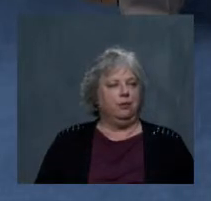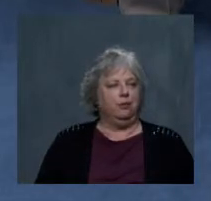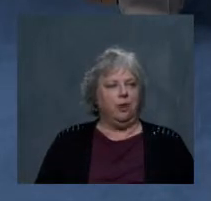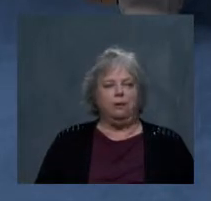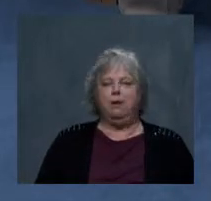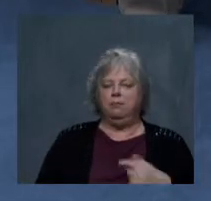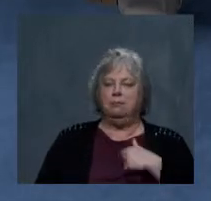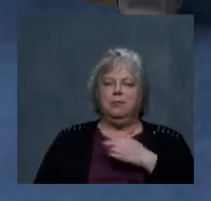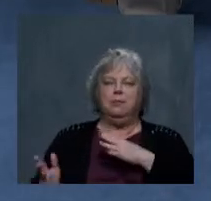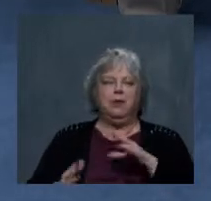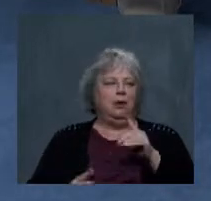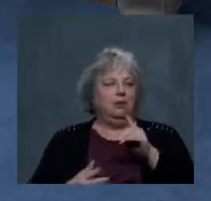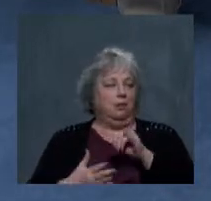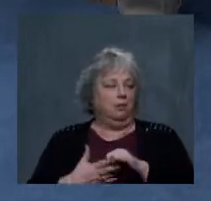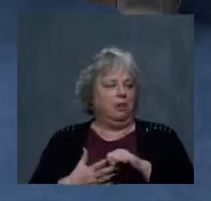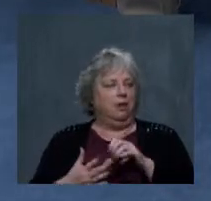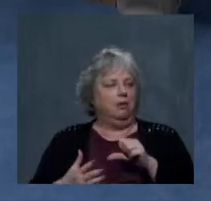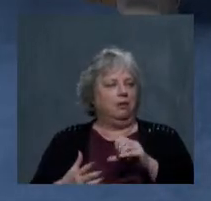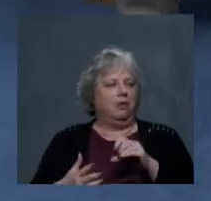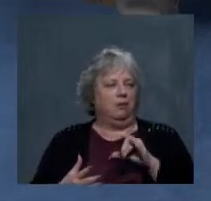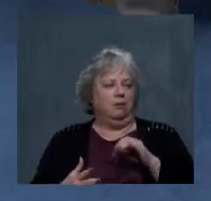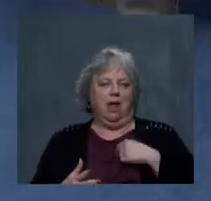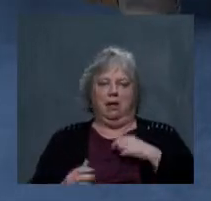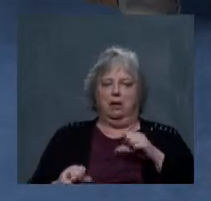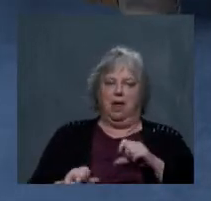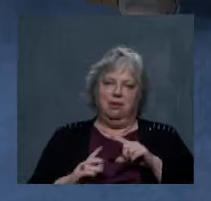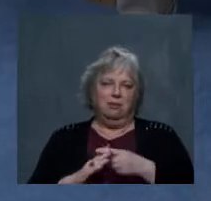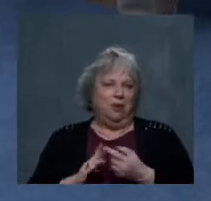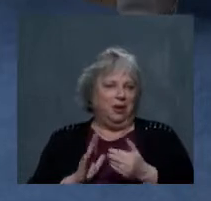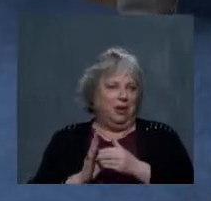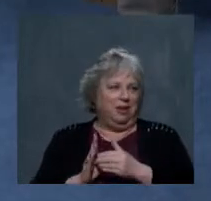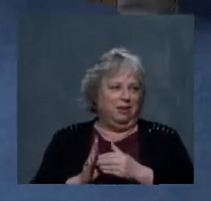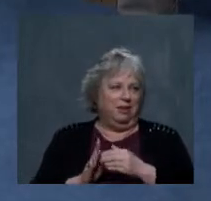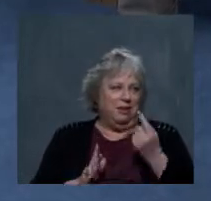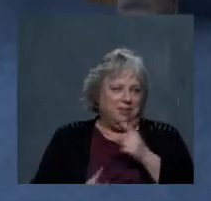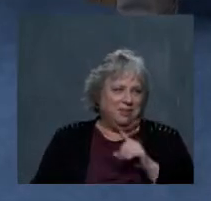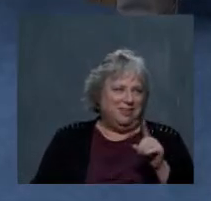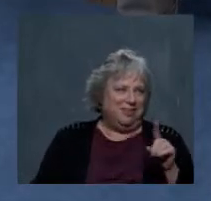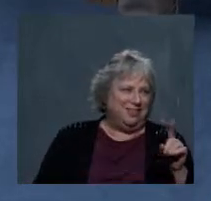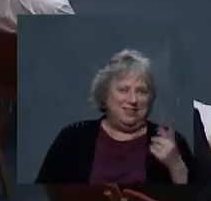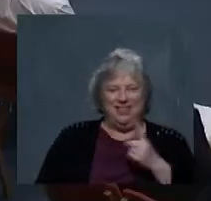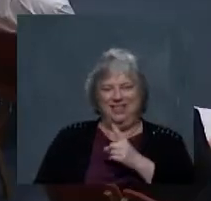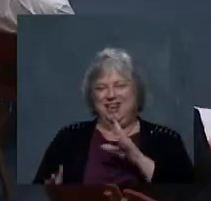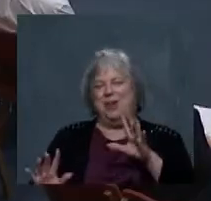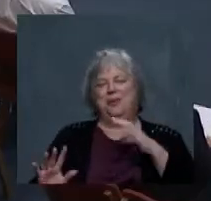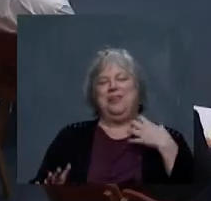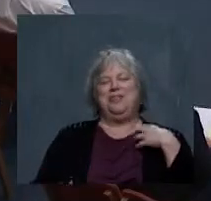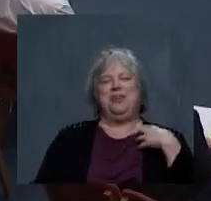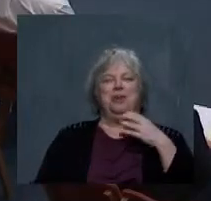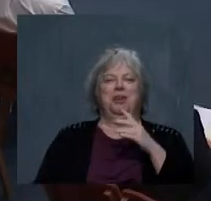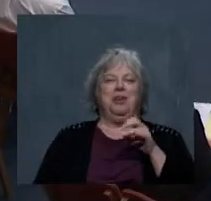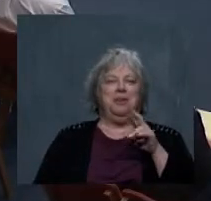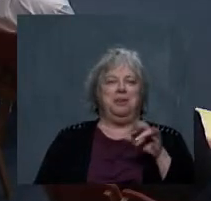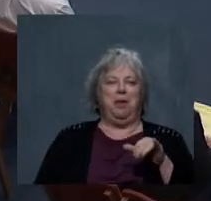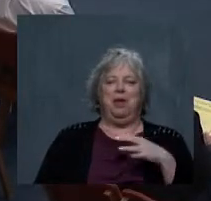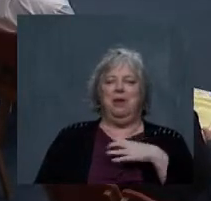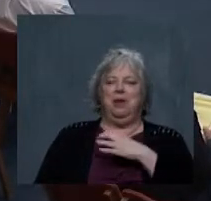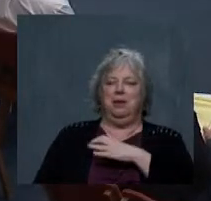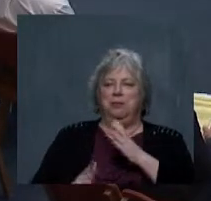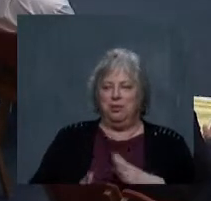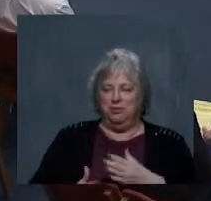Okay. Great. So if I can kind of start again, go back. Yeah. Chairman Barry, mm-hmm.